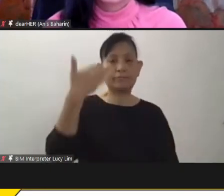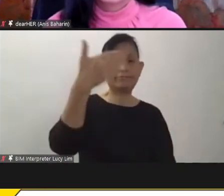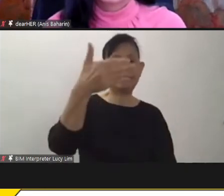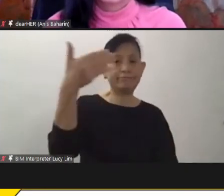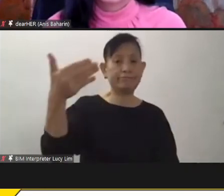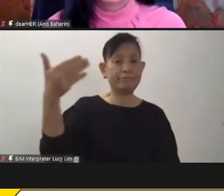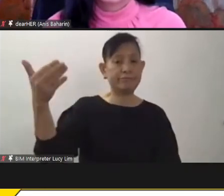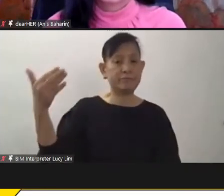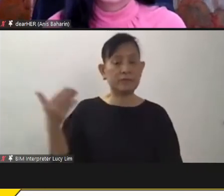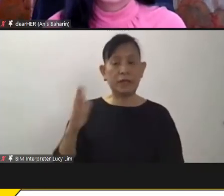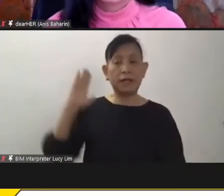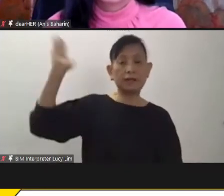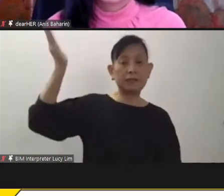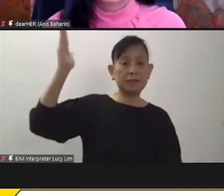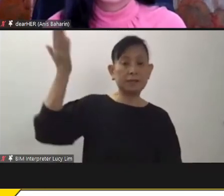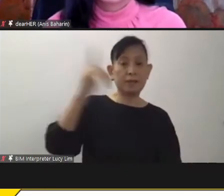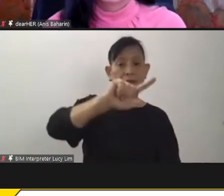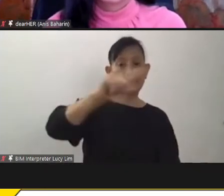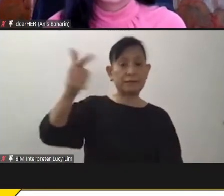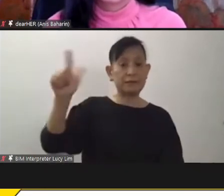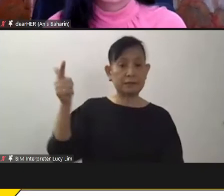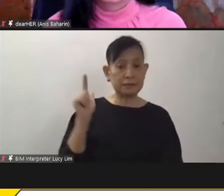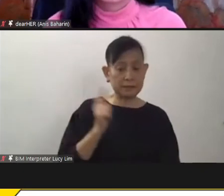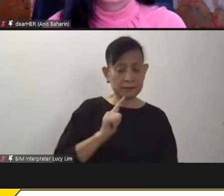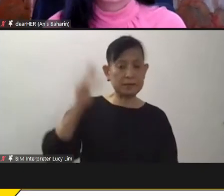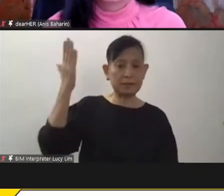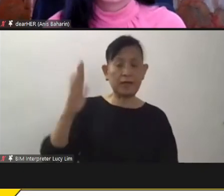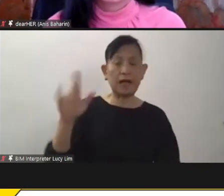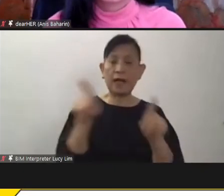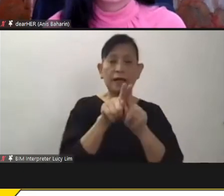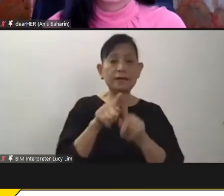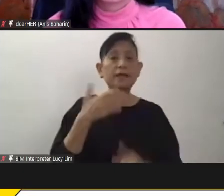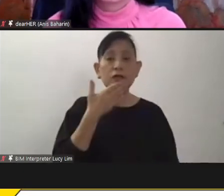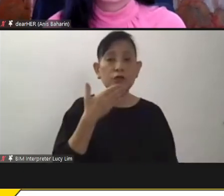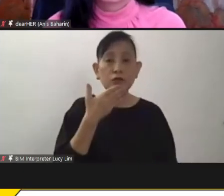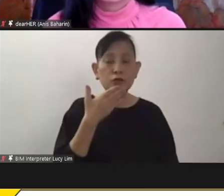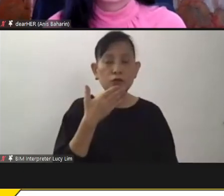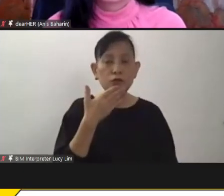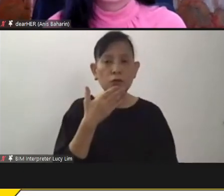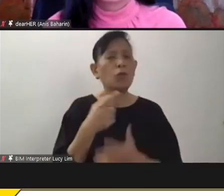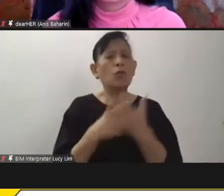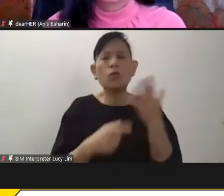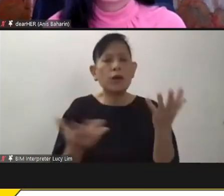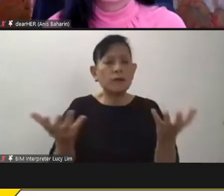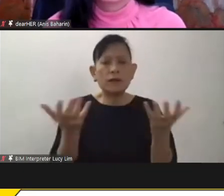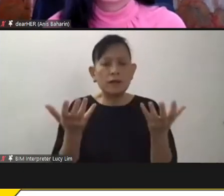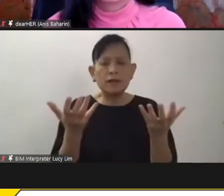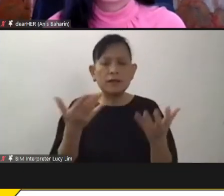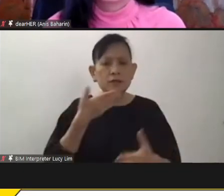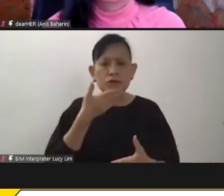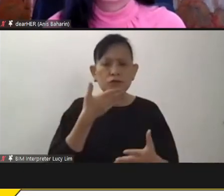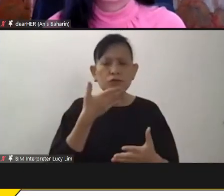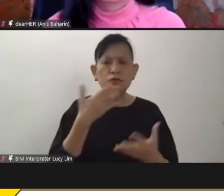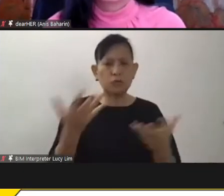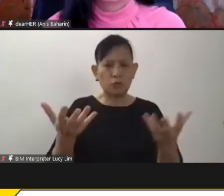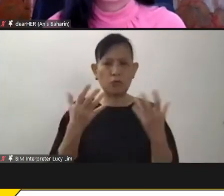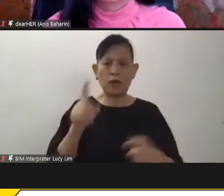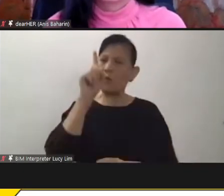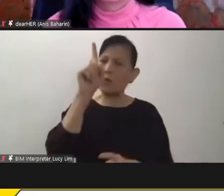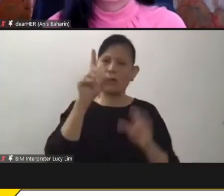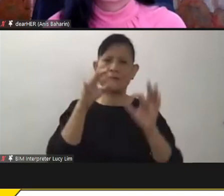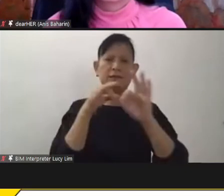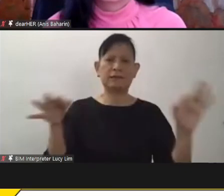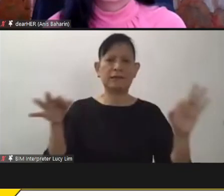that is here with us today, like, as a youth, like, youth manifesto, apa Belia Mahu, in one sentence, like, what